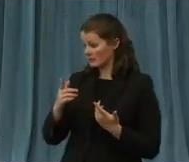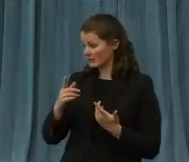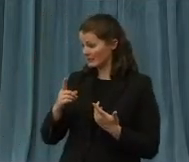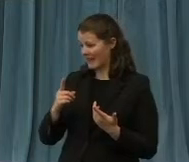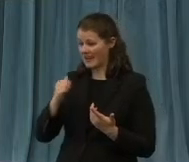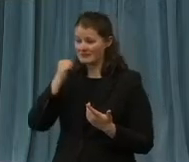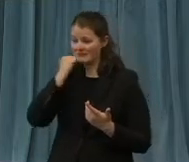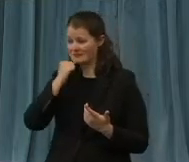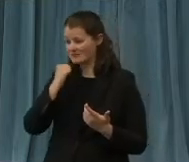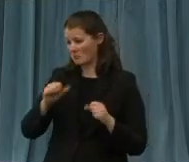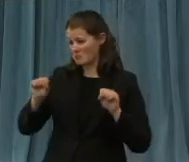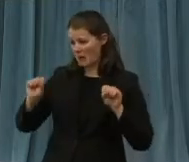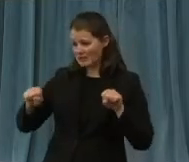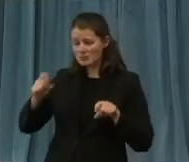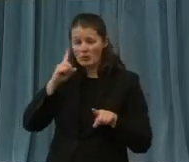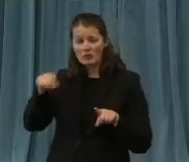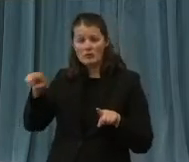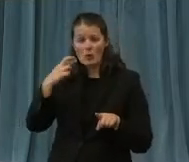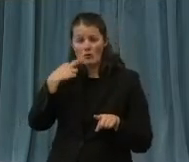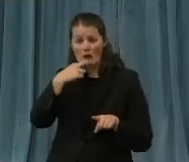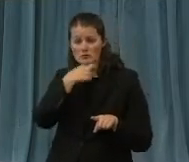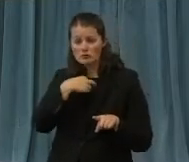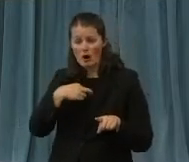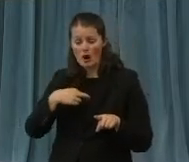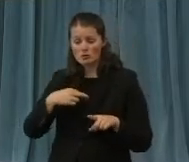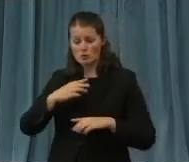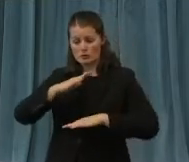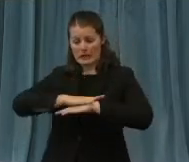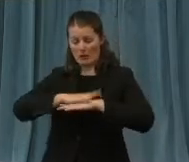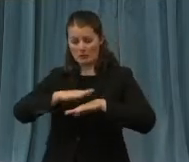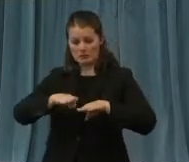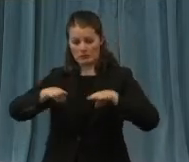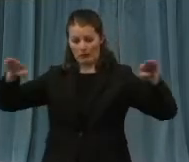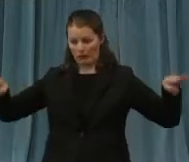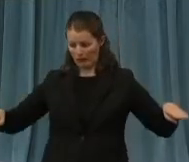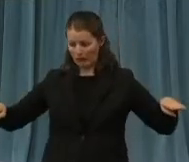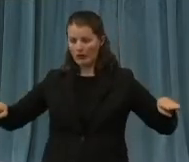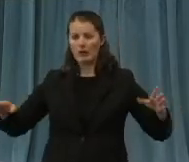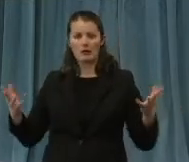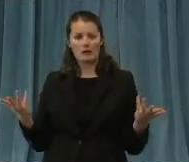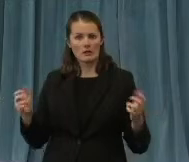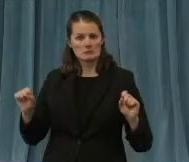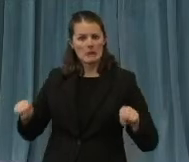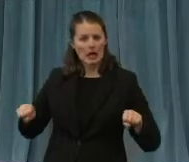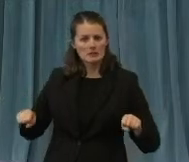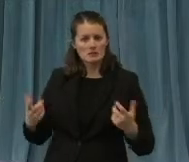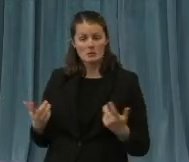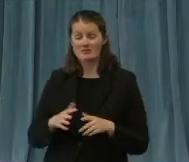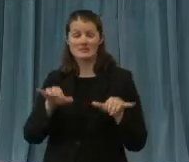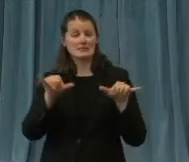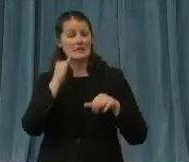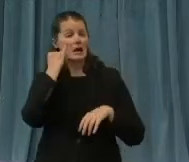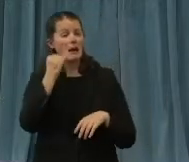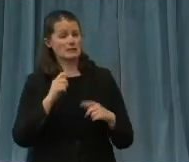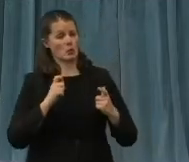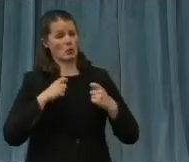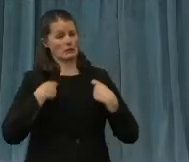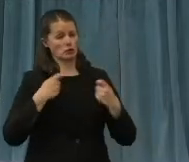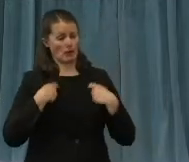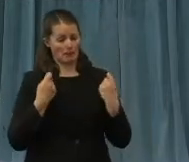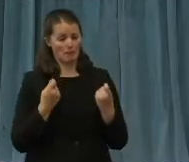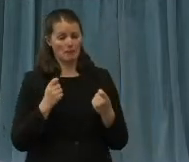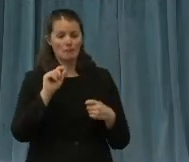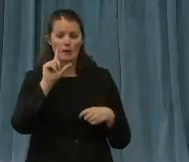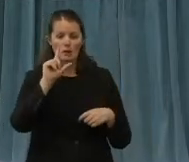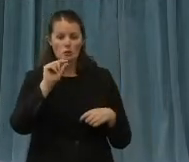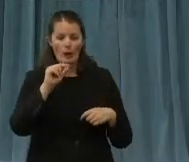if that's practical. Or if they'd rather wait till they could at least have 50% of capacity. Same is true with gyms. I mean, if you've got 20 treadmills